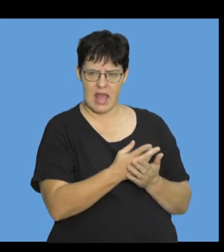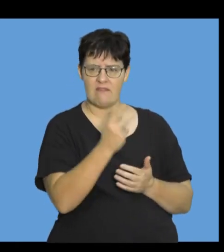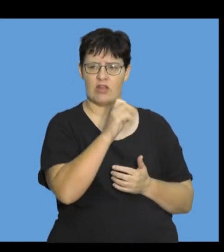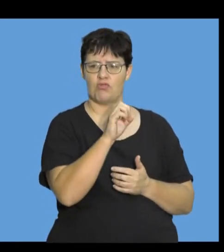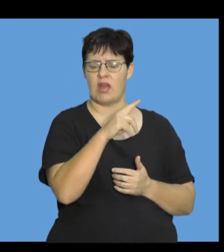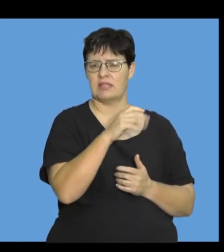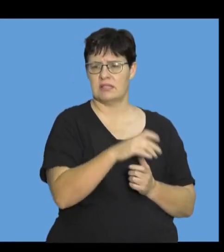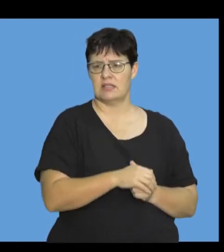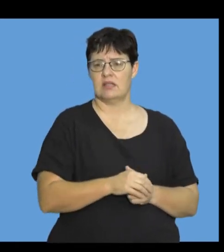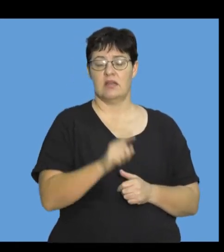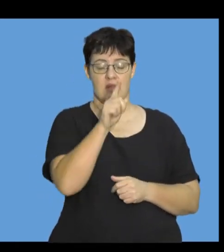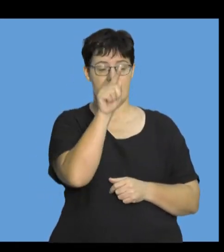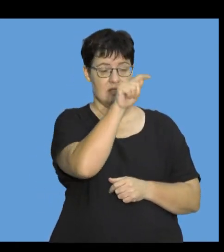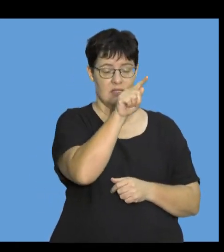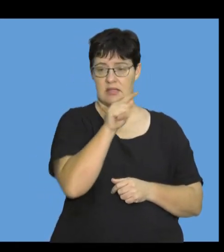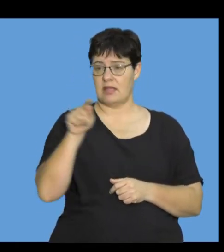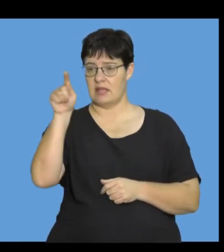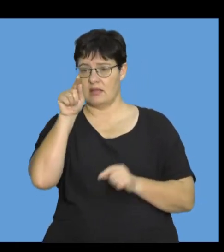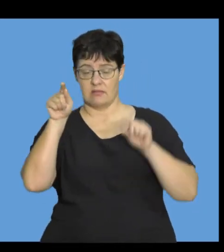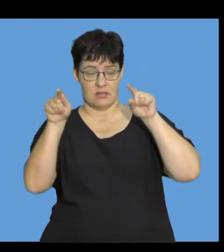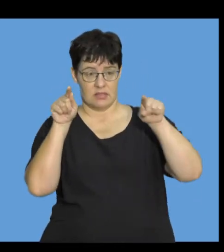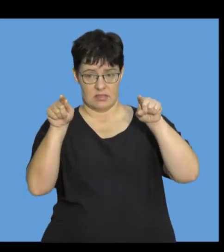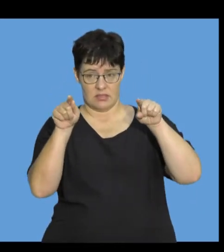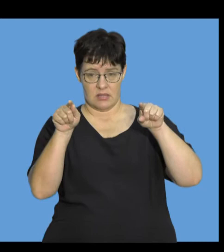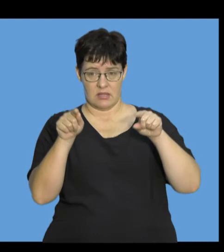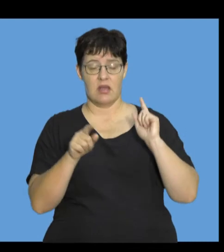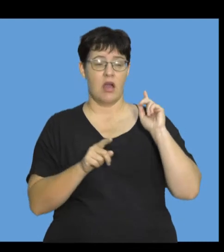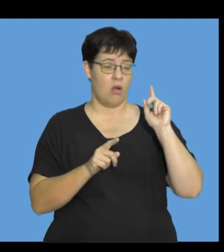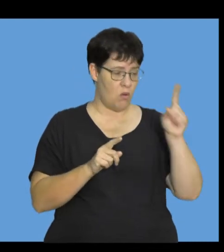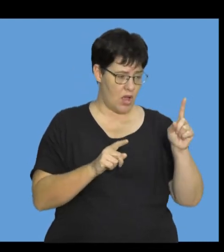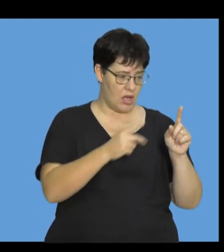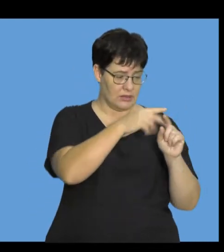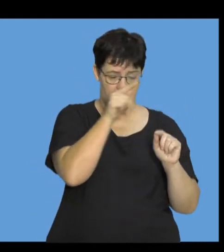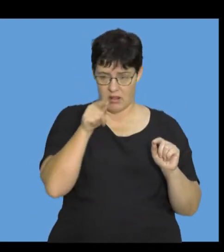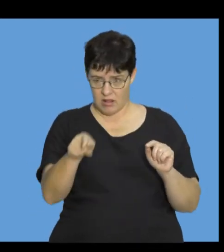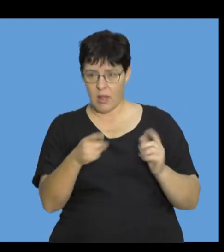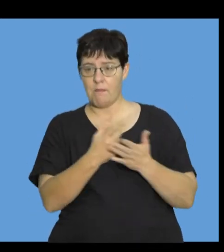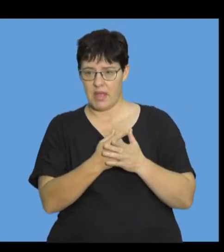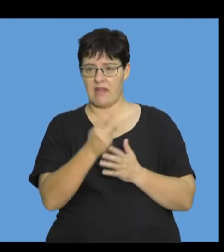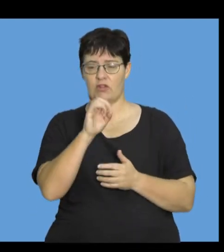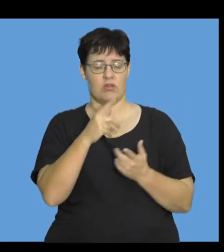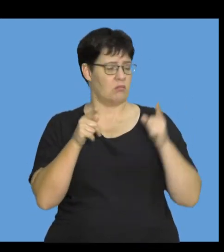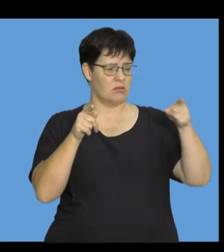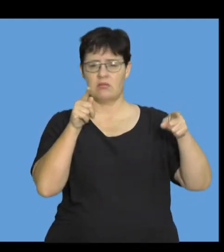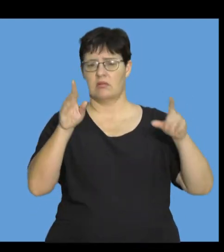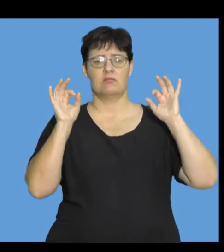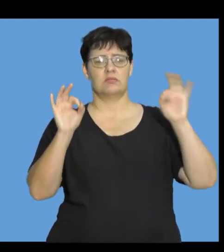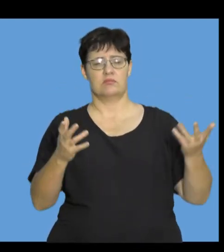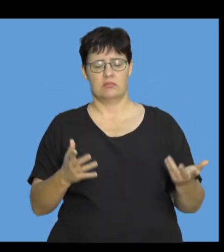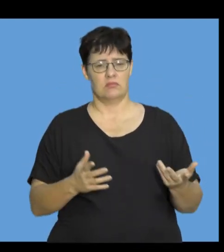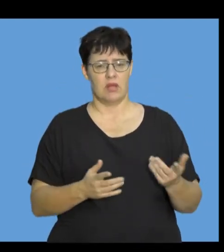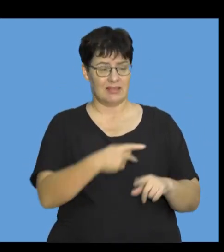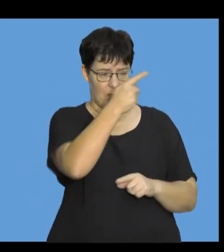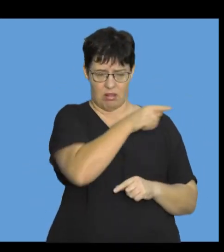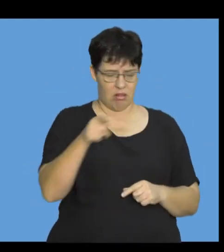this. Firstly, if these exponents, one is twice the other, then I can factorize. But look at them. Are they